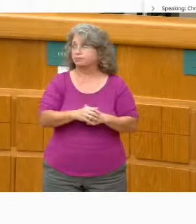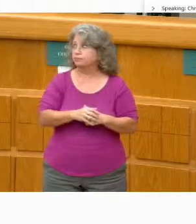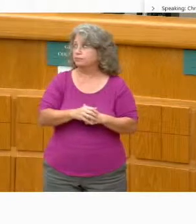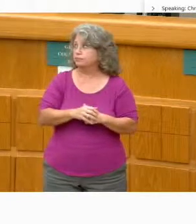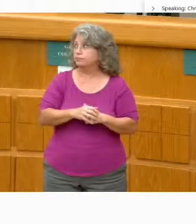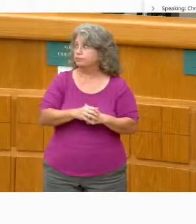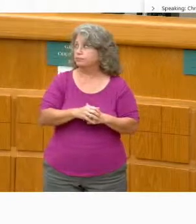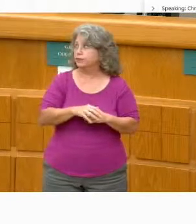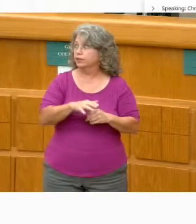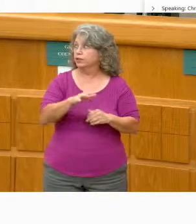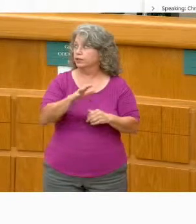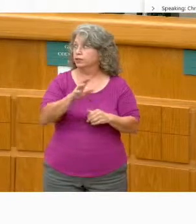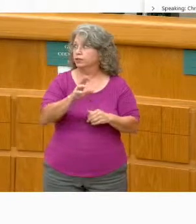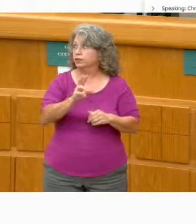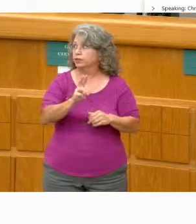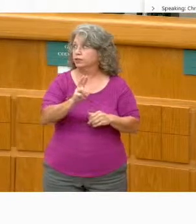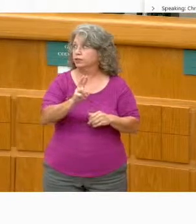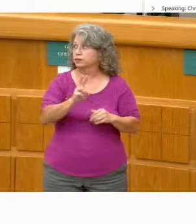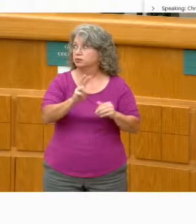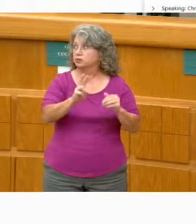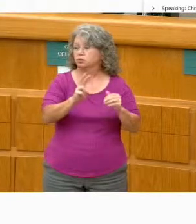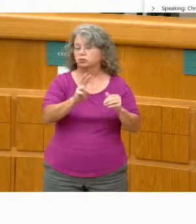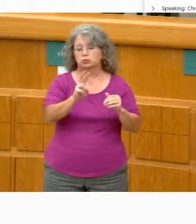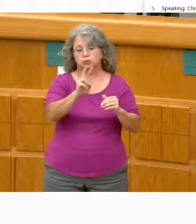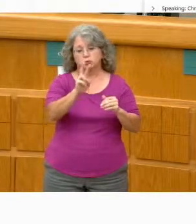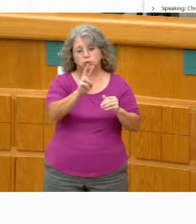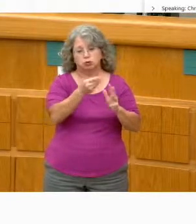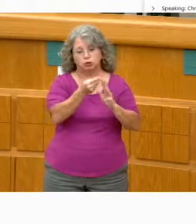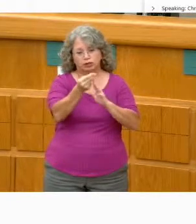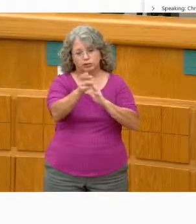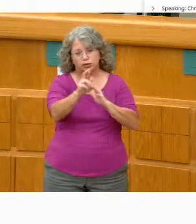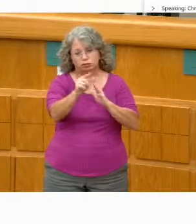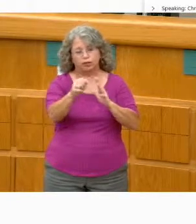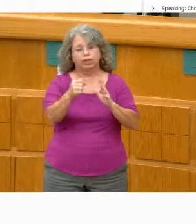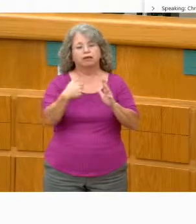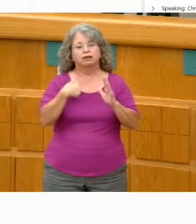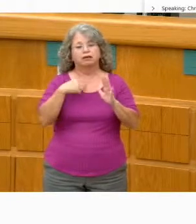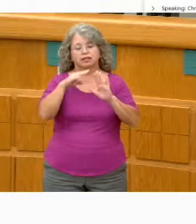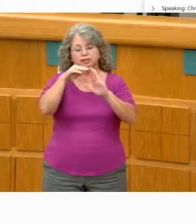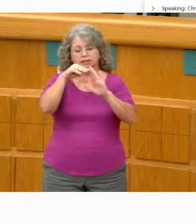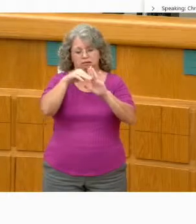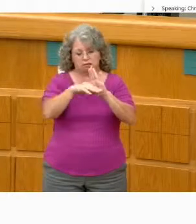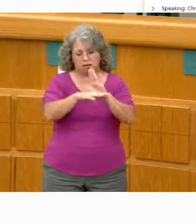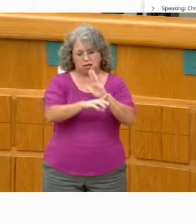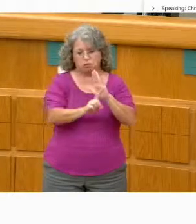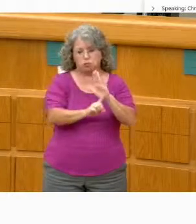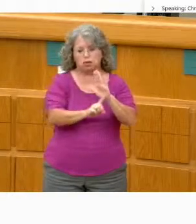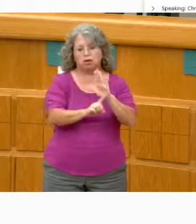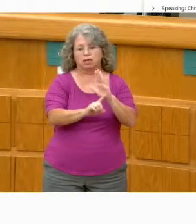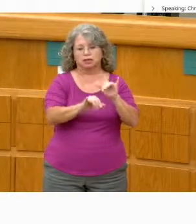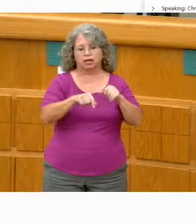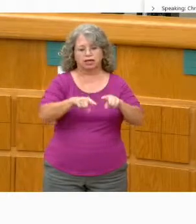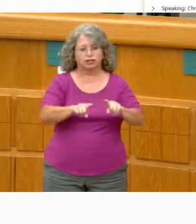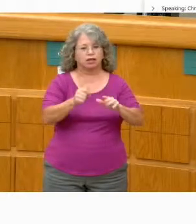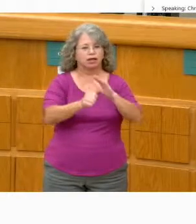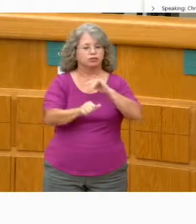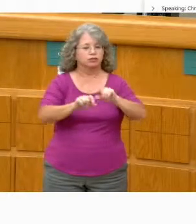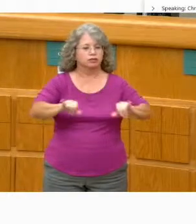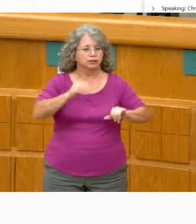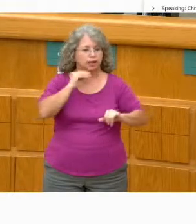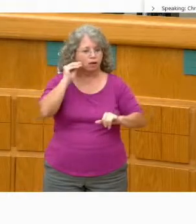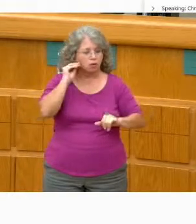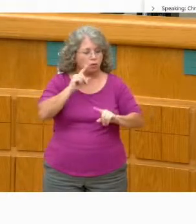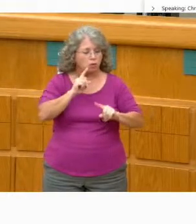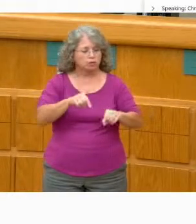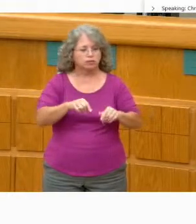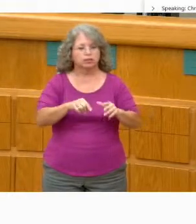the mid-2s. It declined during the stay-at-home period to below 1. It increased again with the Open Texas